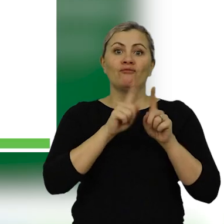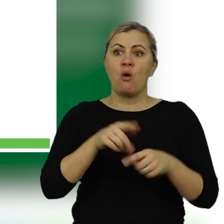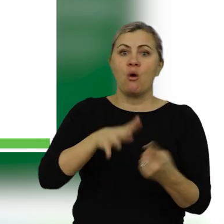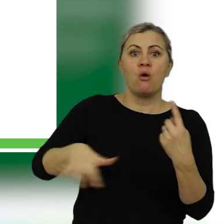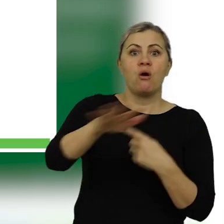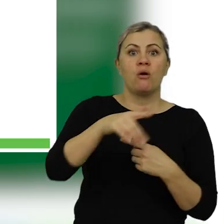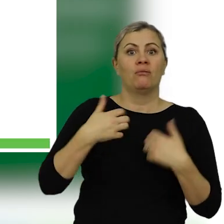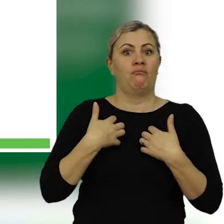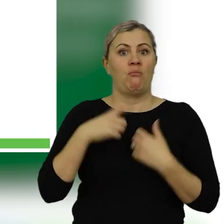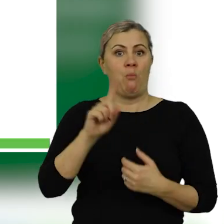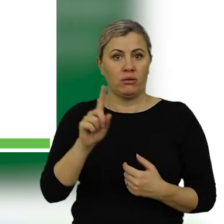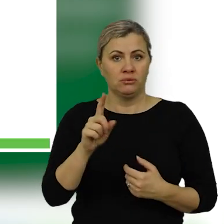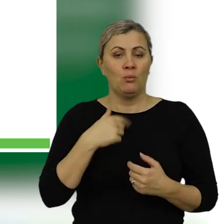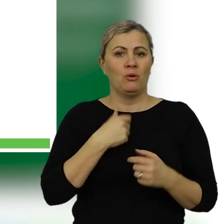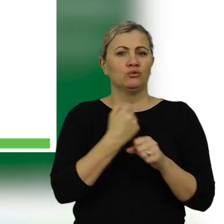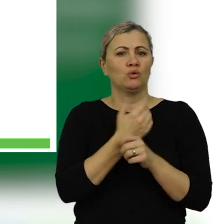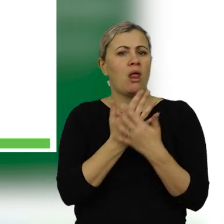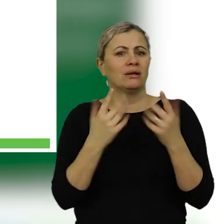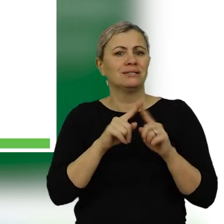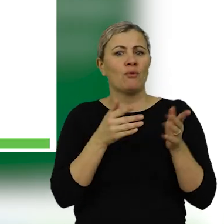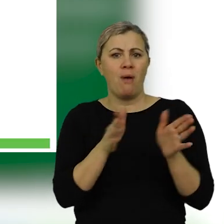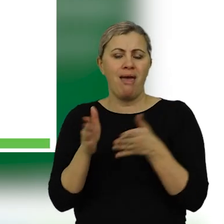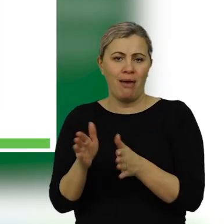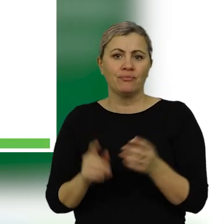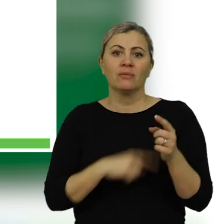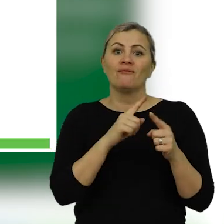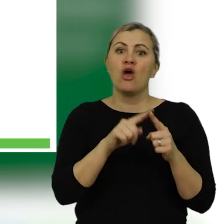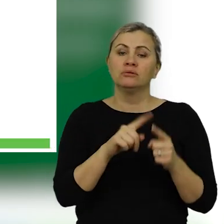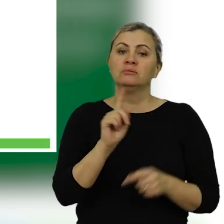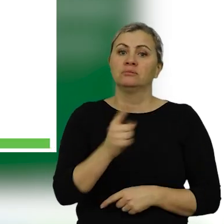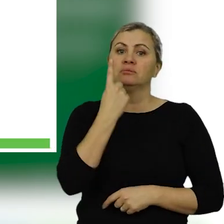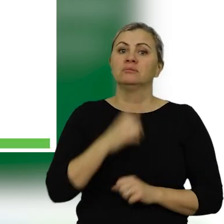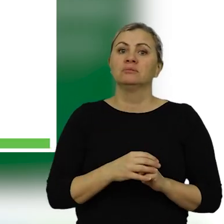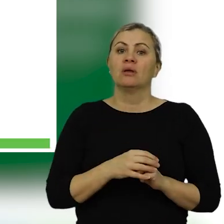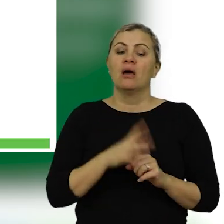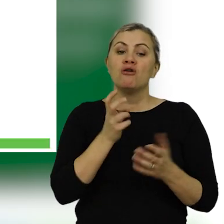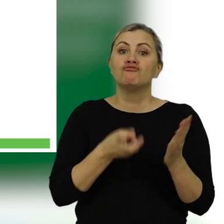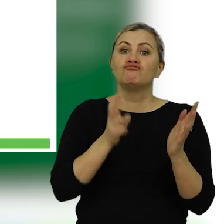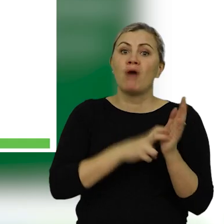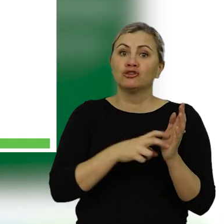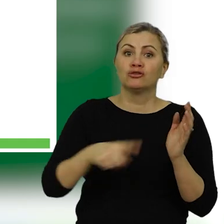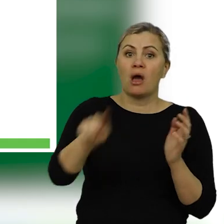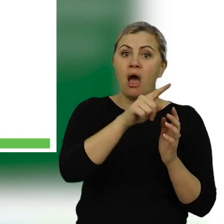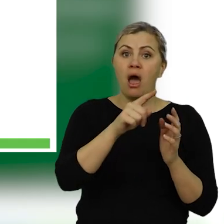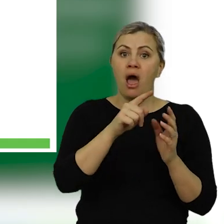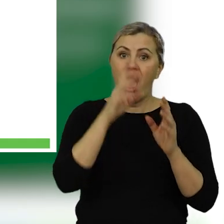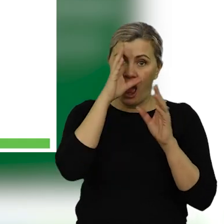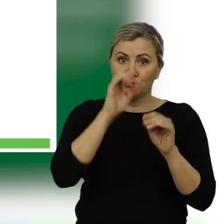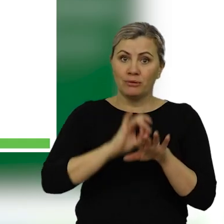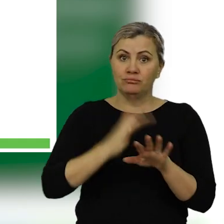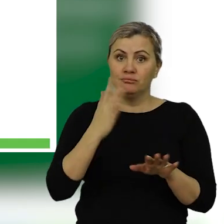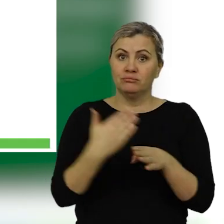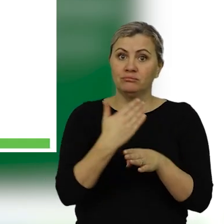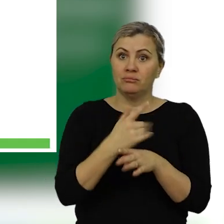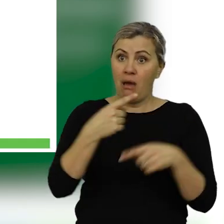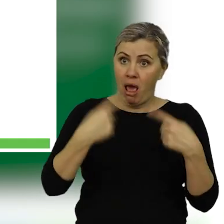and we do this in a number of ways. Firstly, we maintain a register of education practitioners eligible to practice in